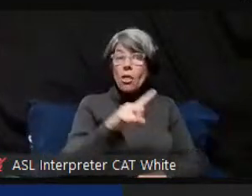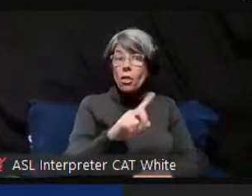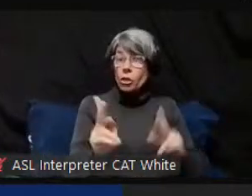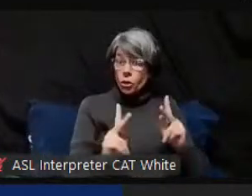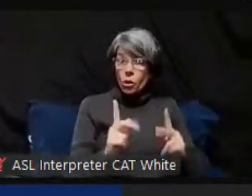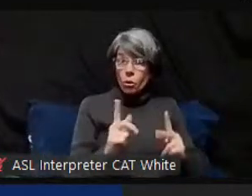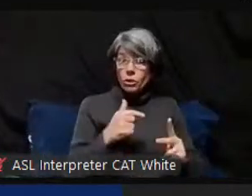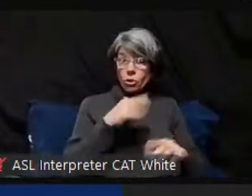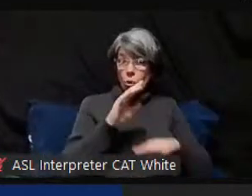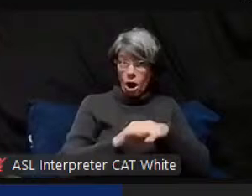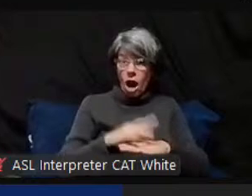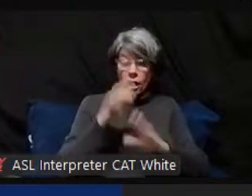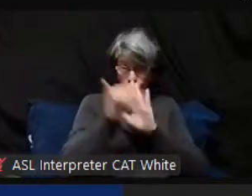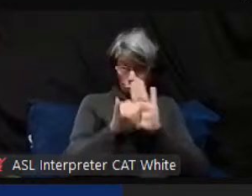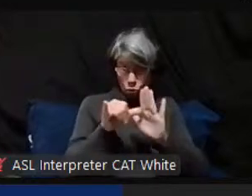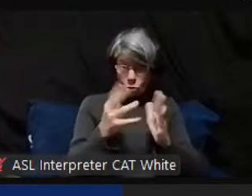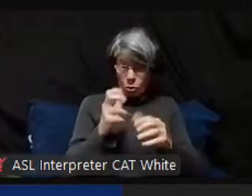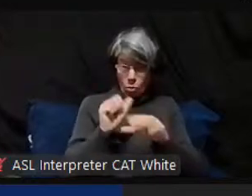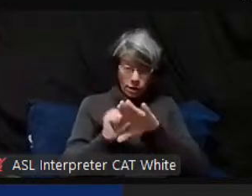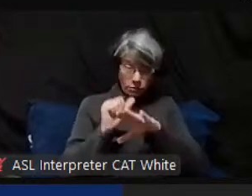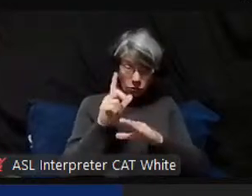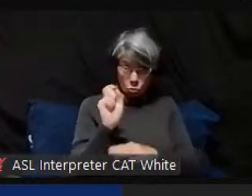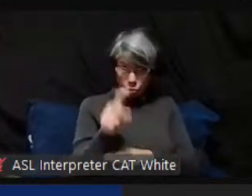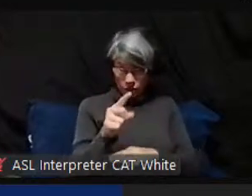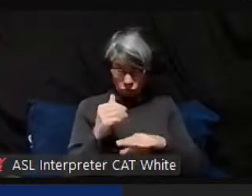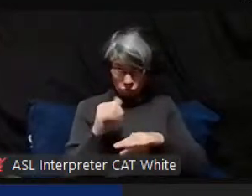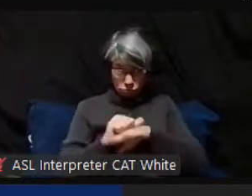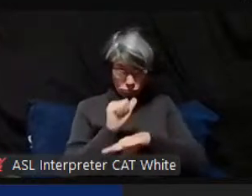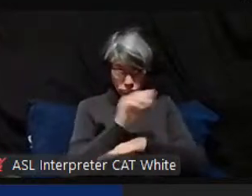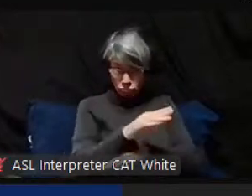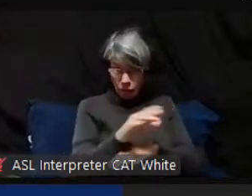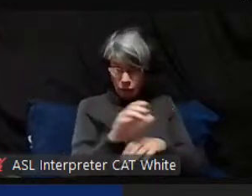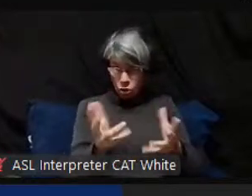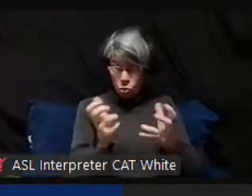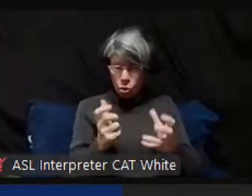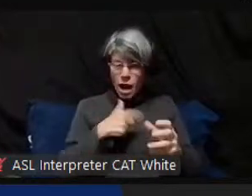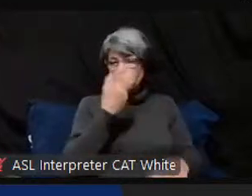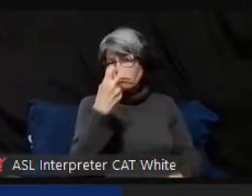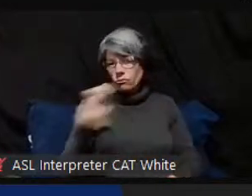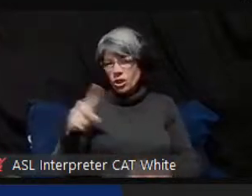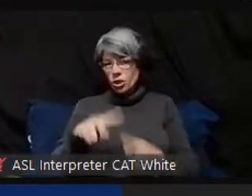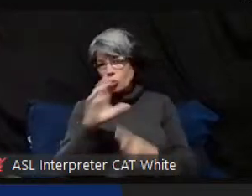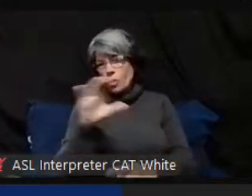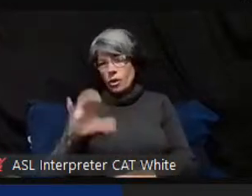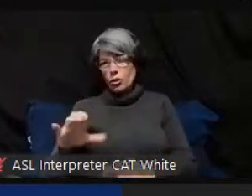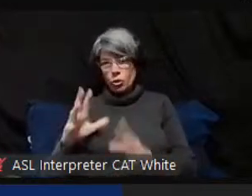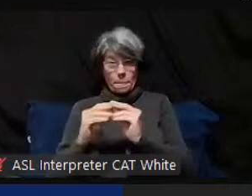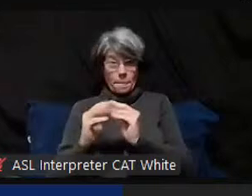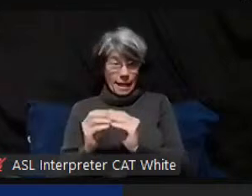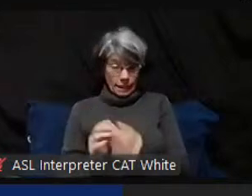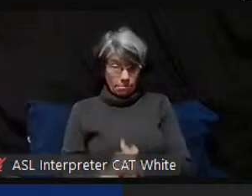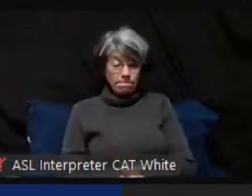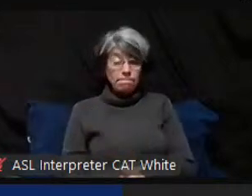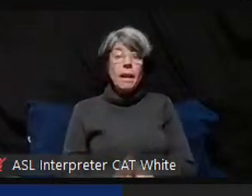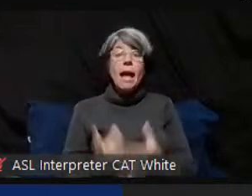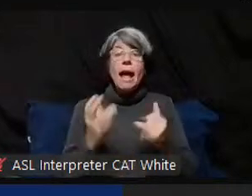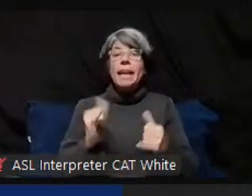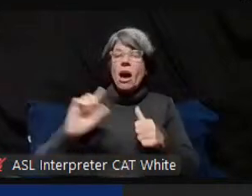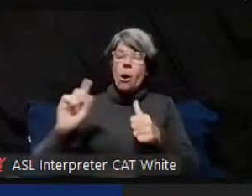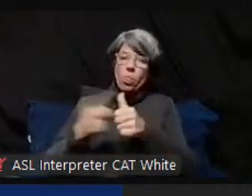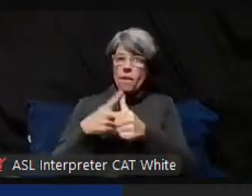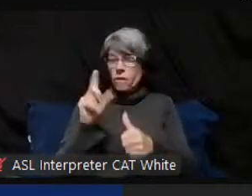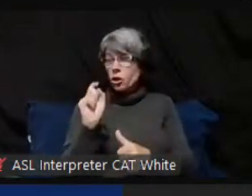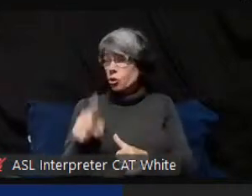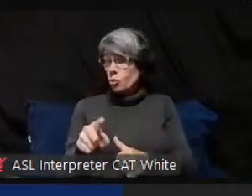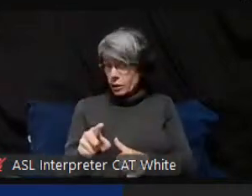on YouTube who would like to submit a question, we encourage you to hop on over to the Zoom meeting. And with that, our first